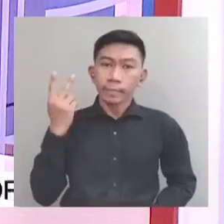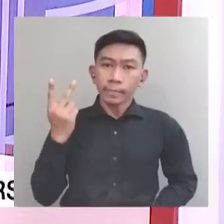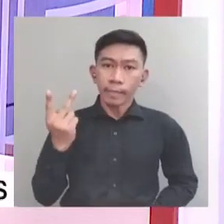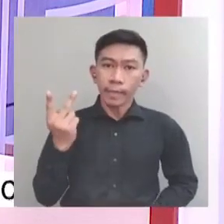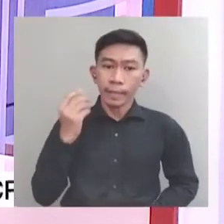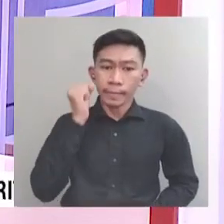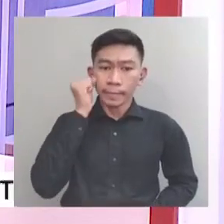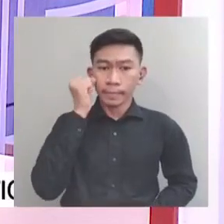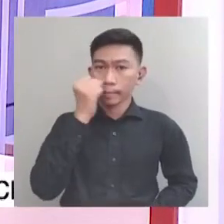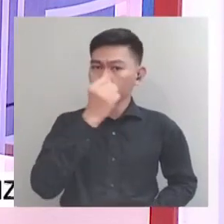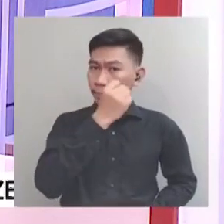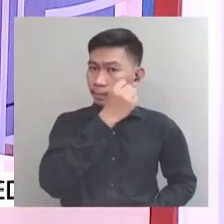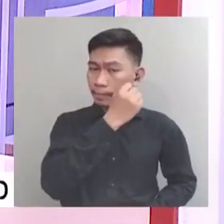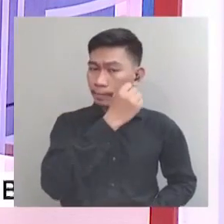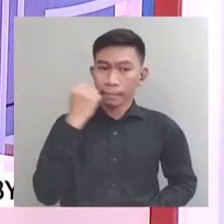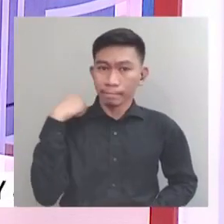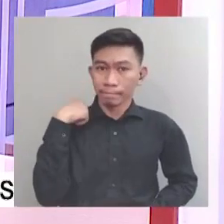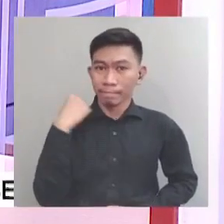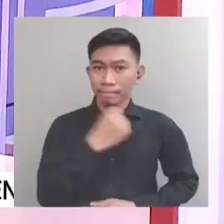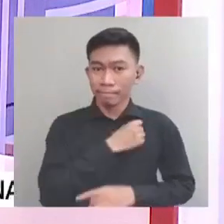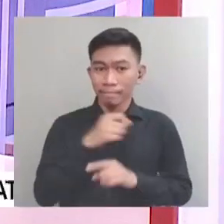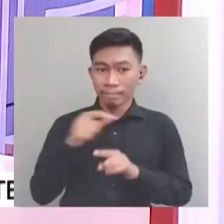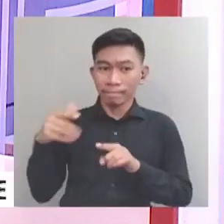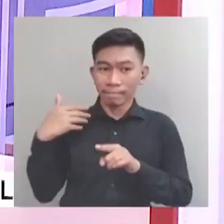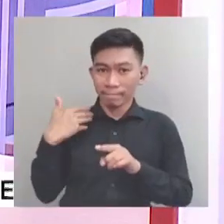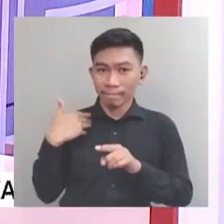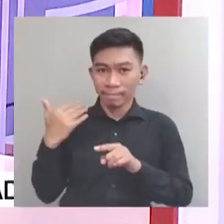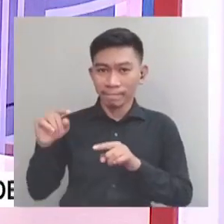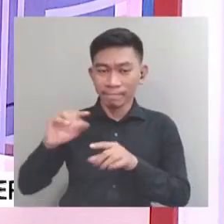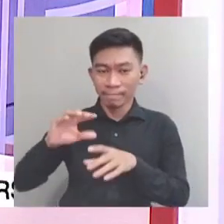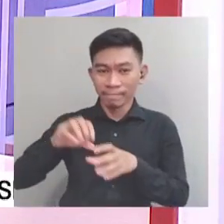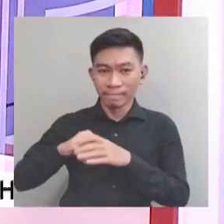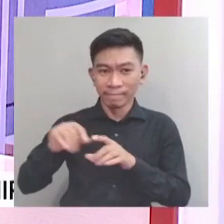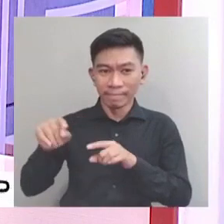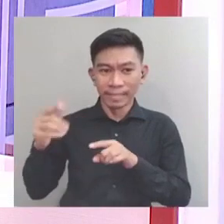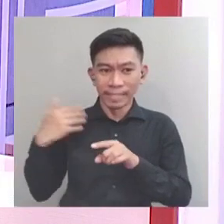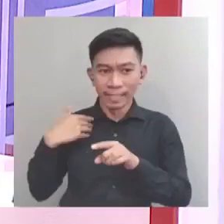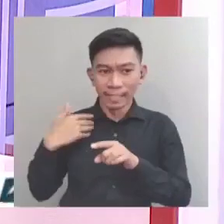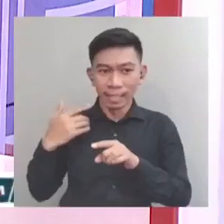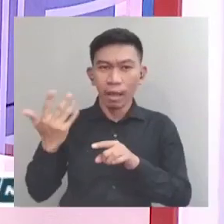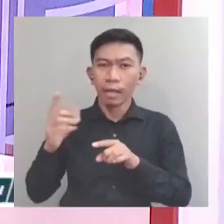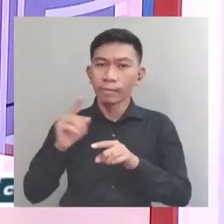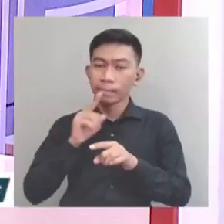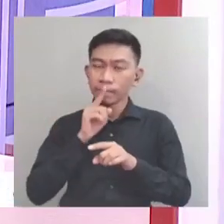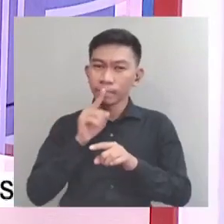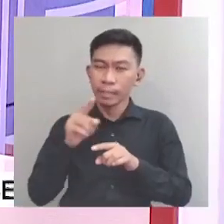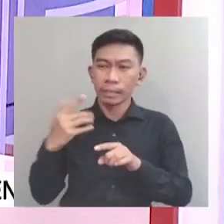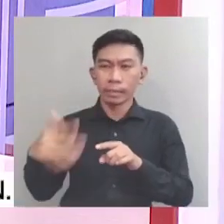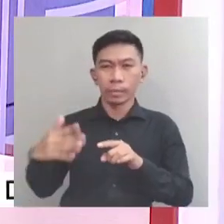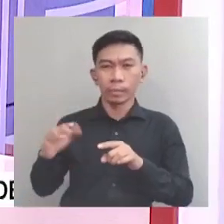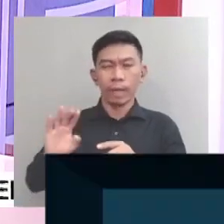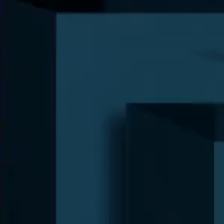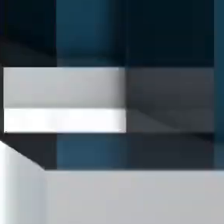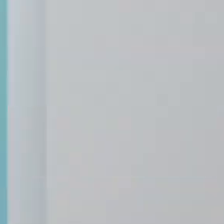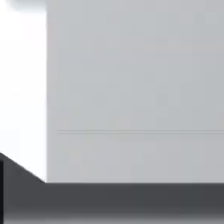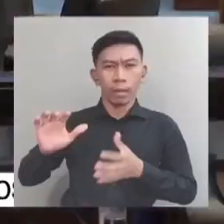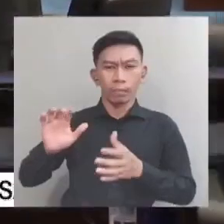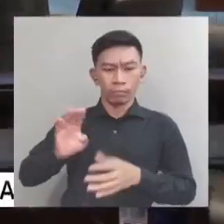at the upper chamber, this following incidents of what can only be called unparliamentary behavior. More in this report.